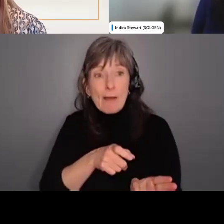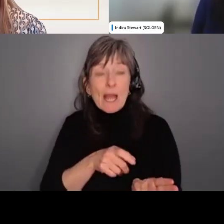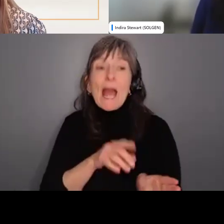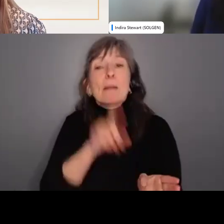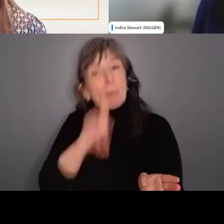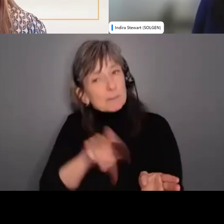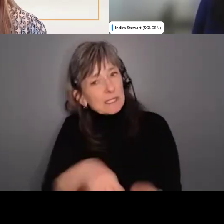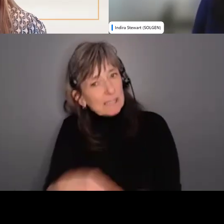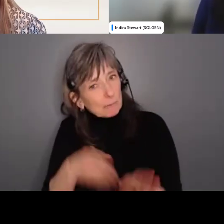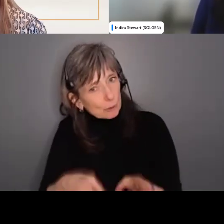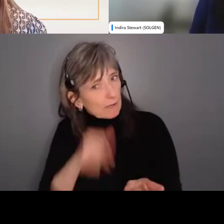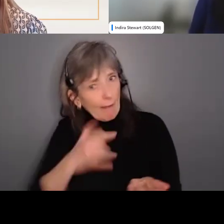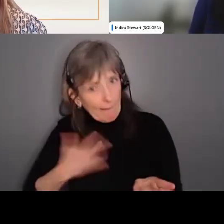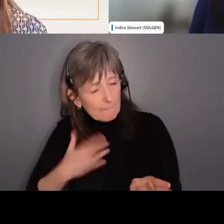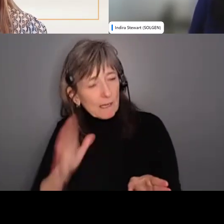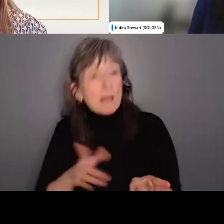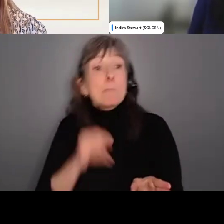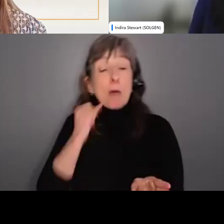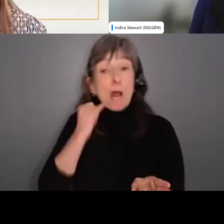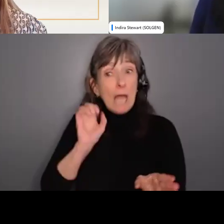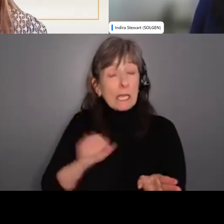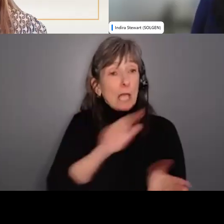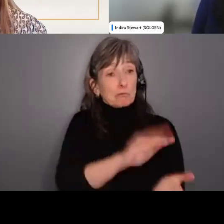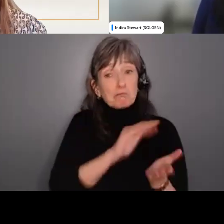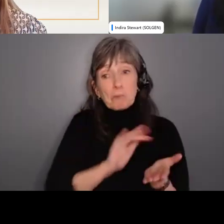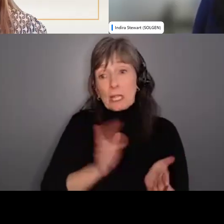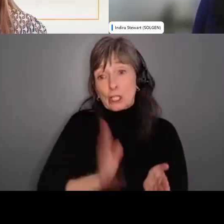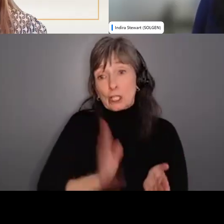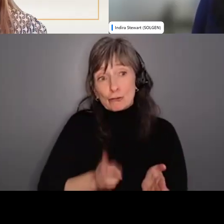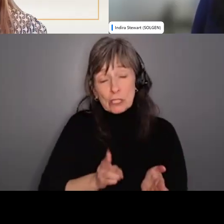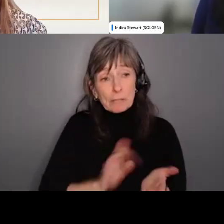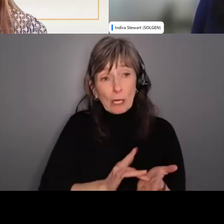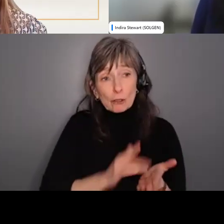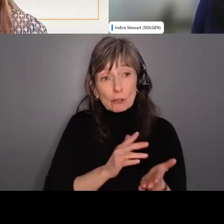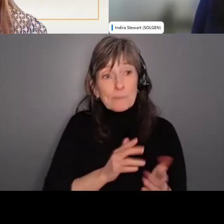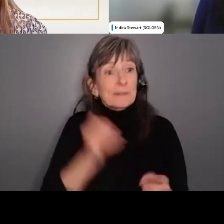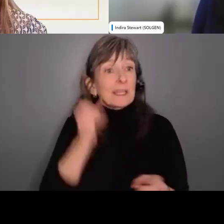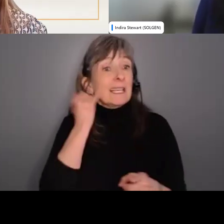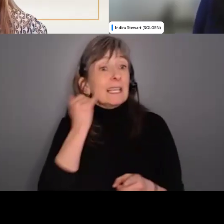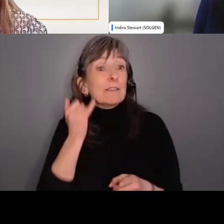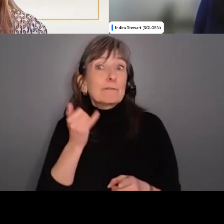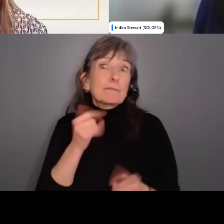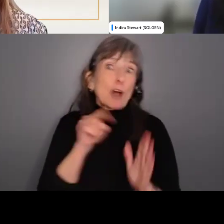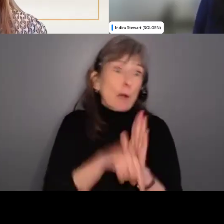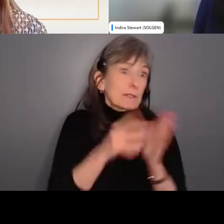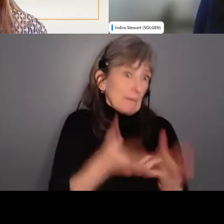individual. So say there was a homicide, I could not go and look, I couldn't request